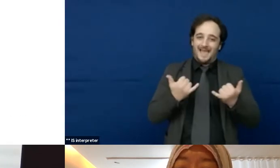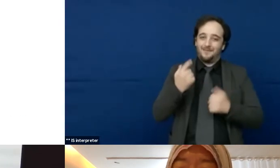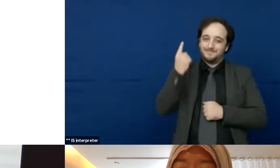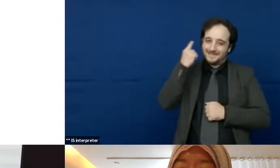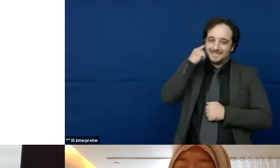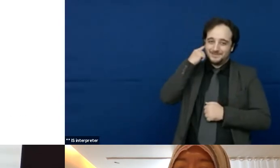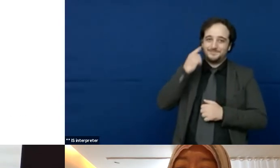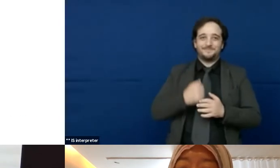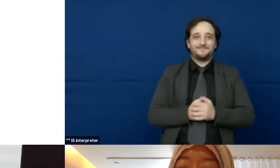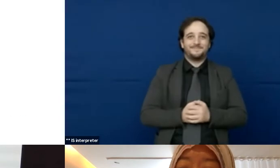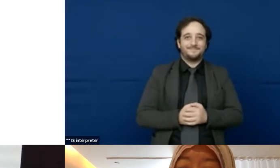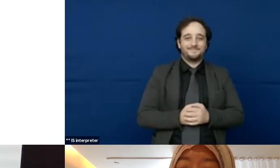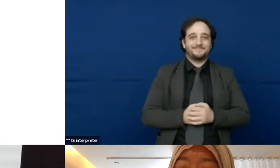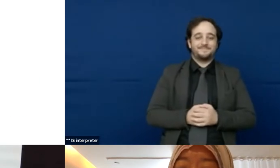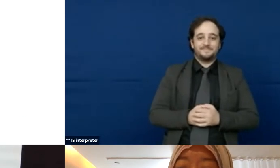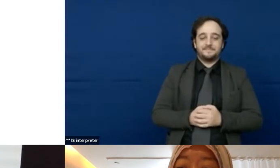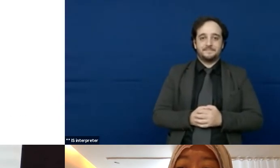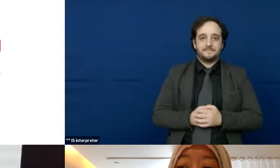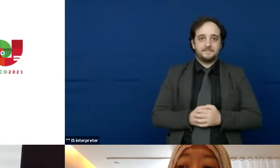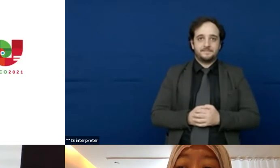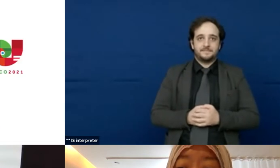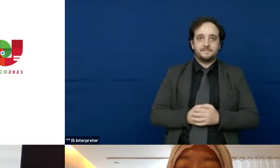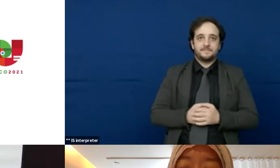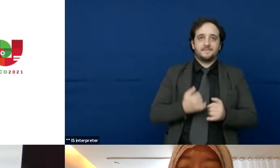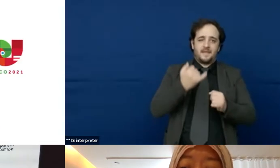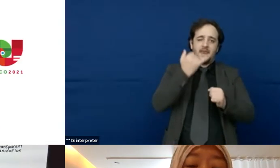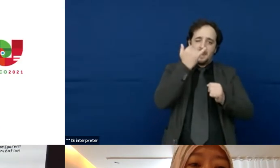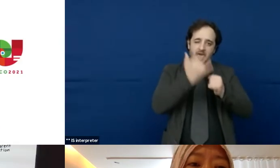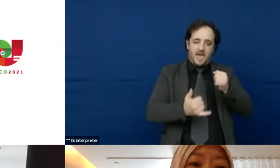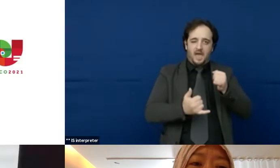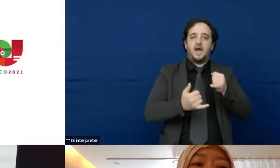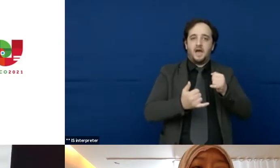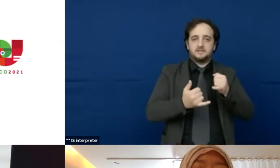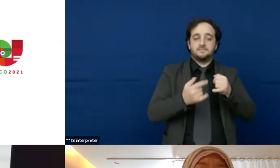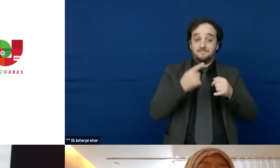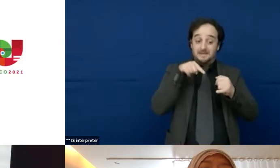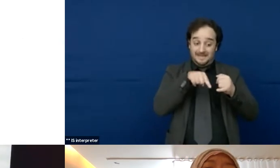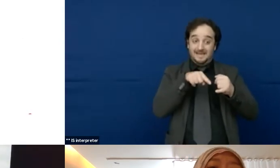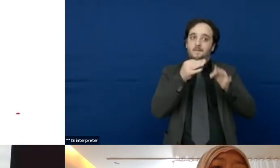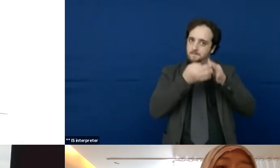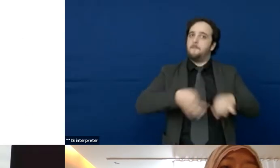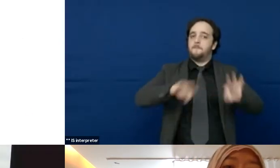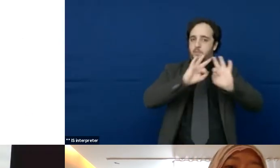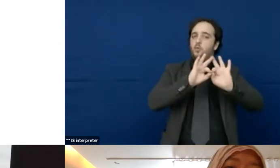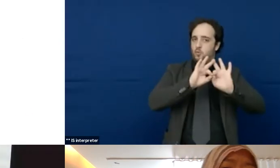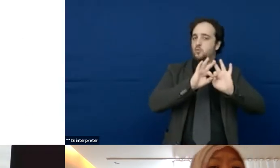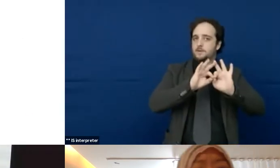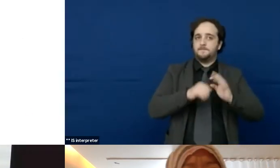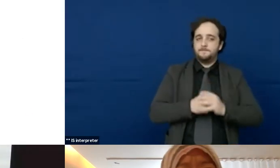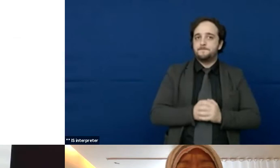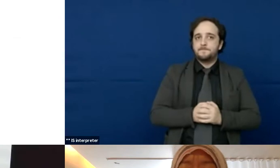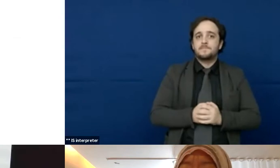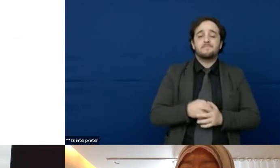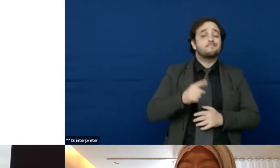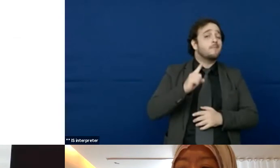the elimination of gender-based violence across all ministries, and not just place them, you know, with ministries of